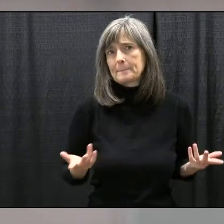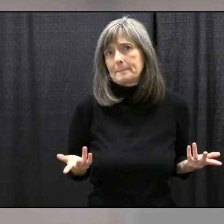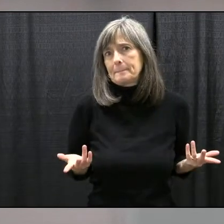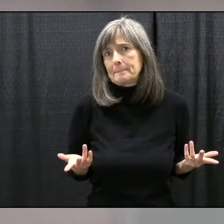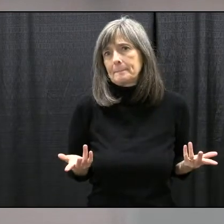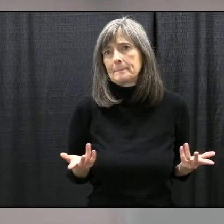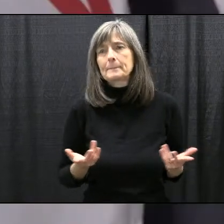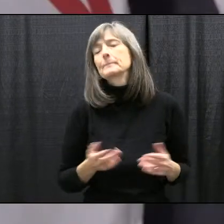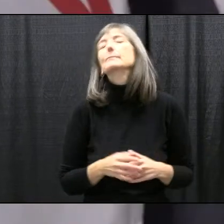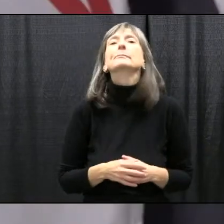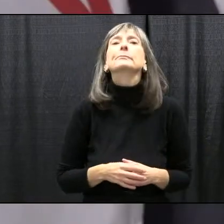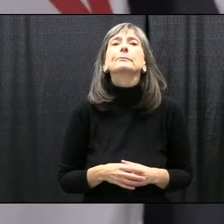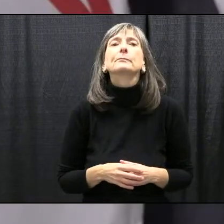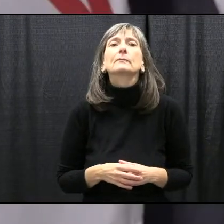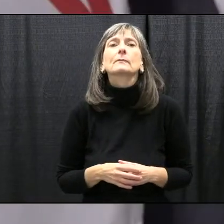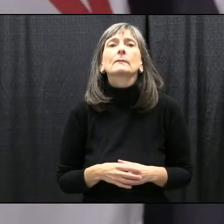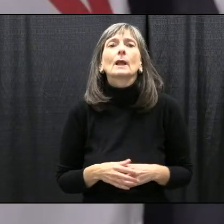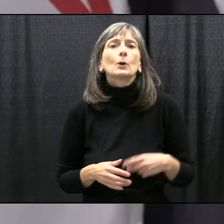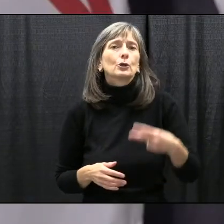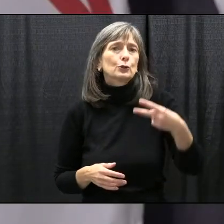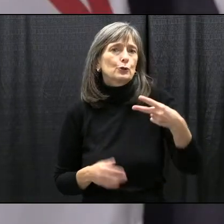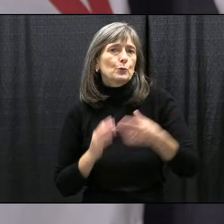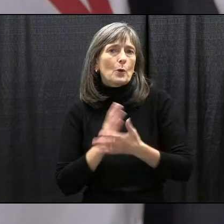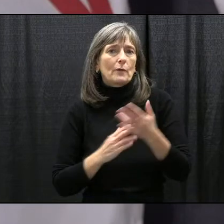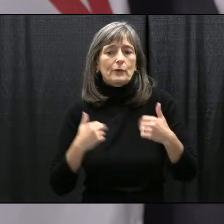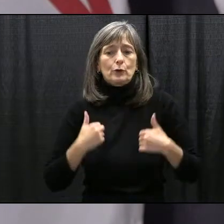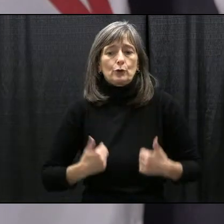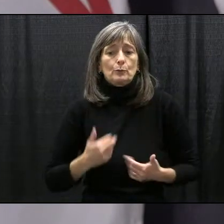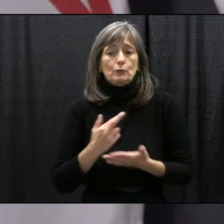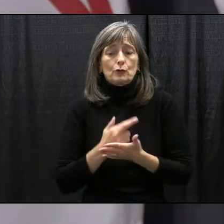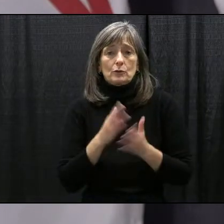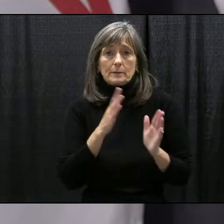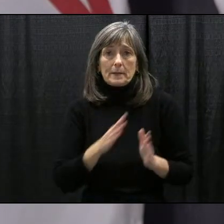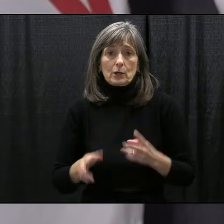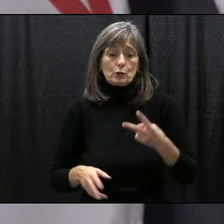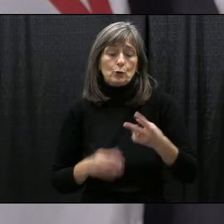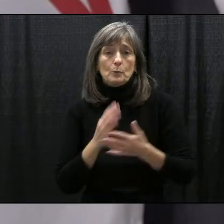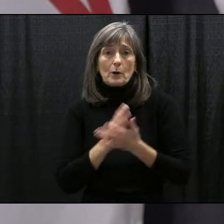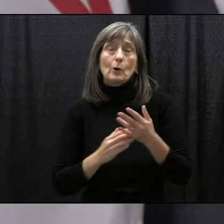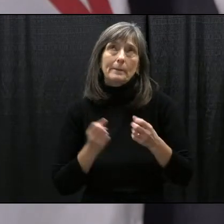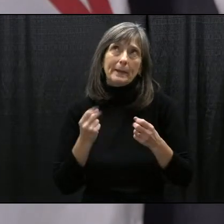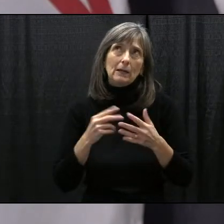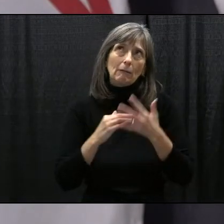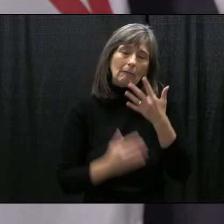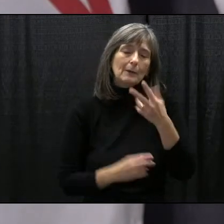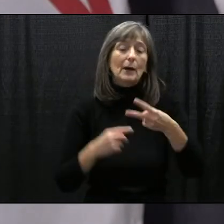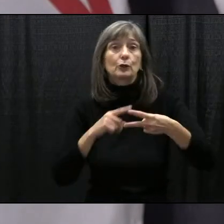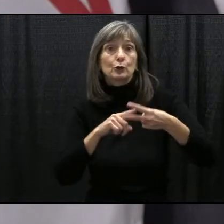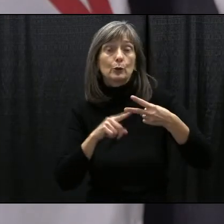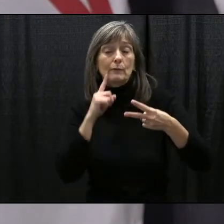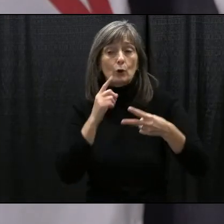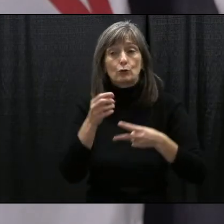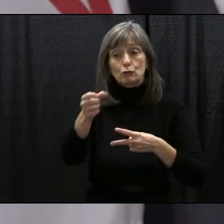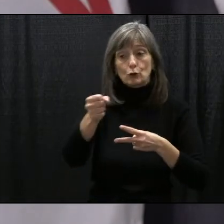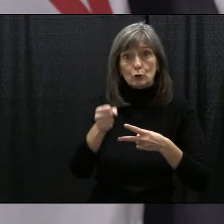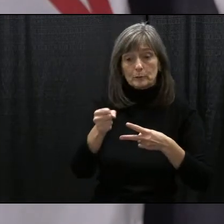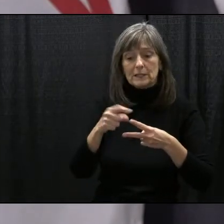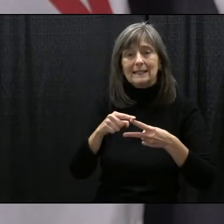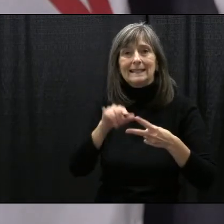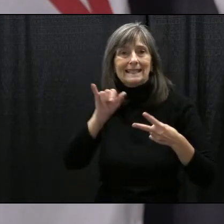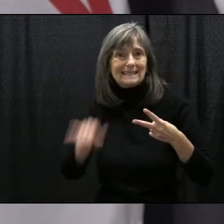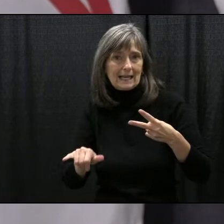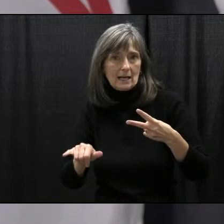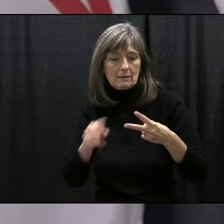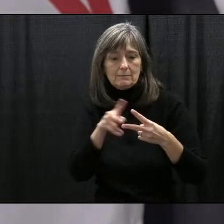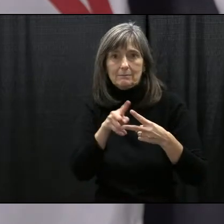working? Well, there's two elements to a health human resource plan. Well, there's many elements, but in terms of recruitment, there's also the retention